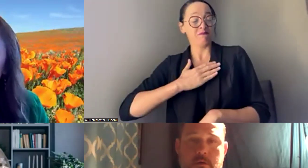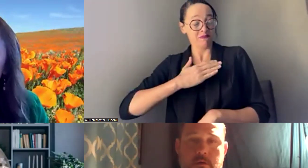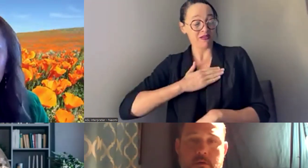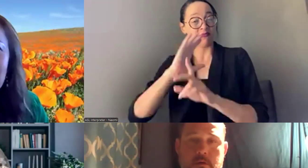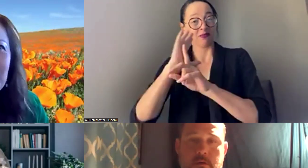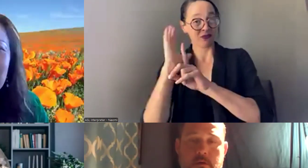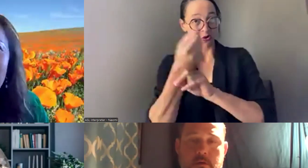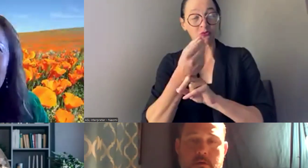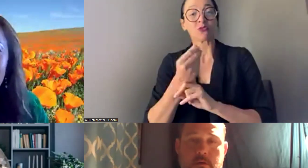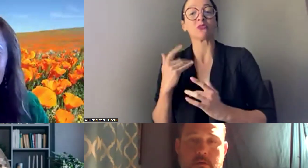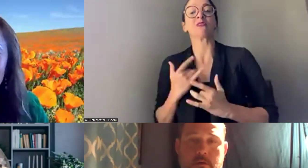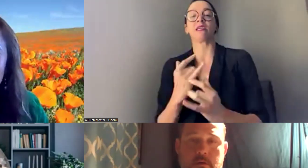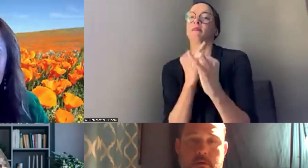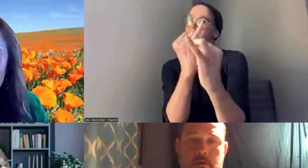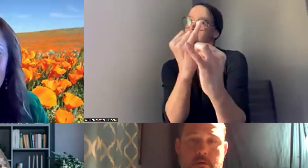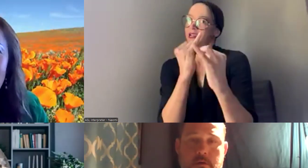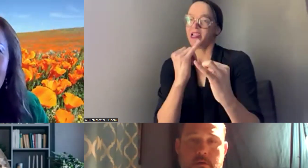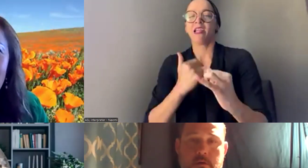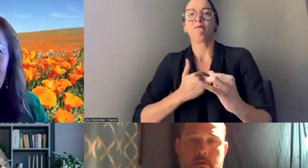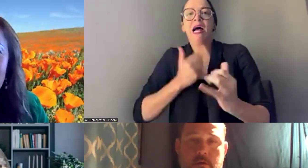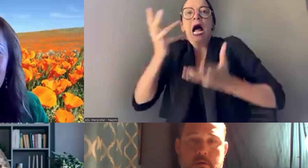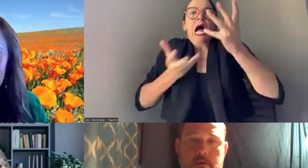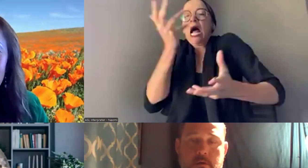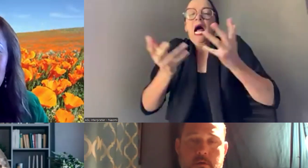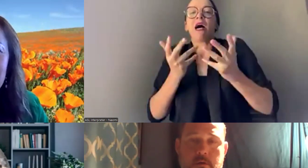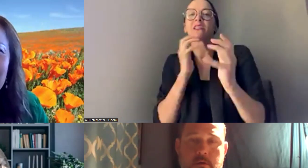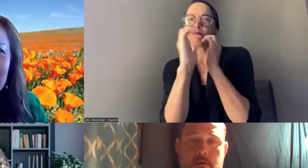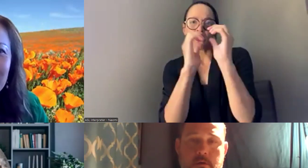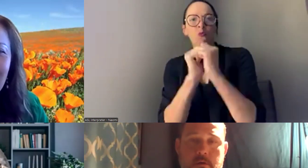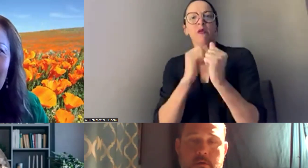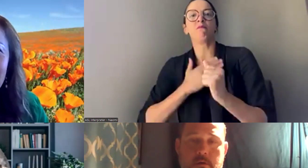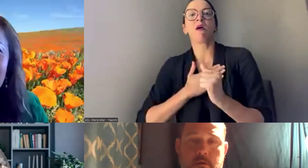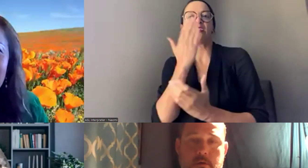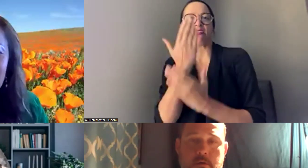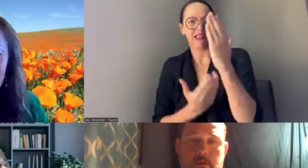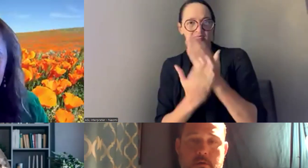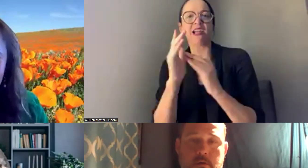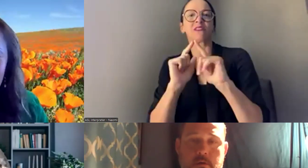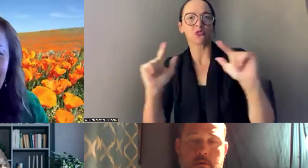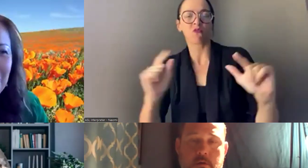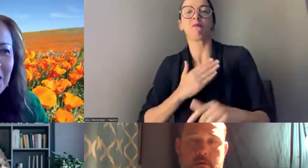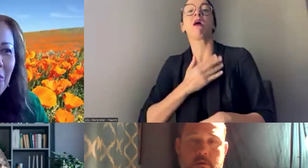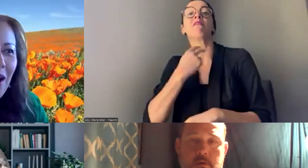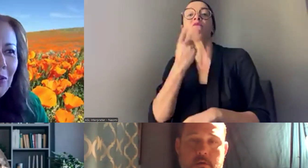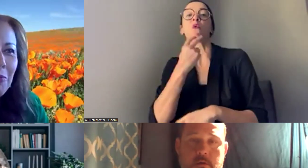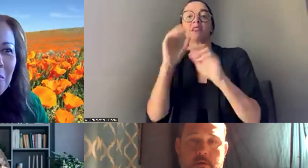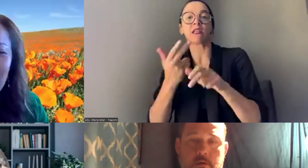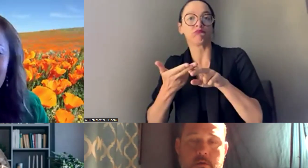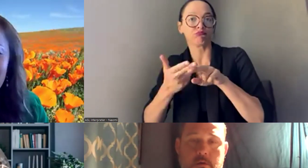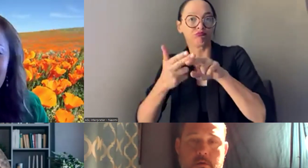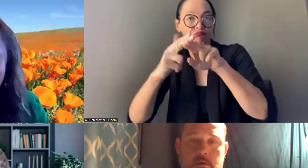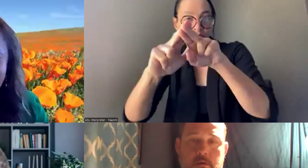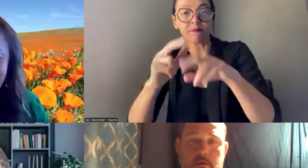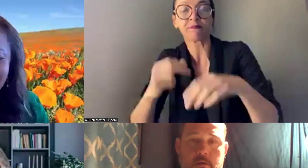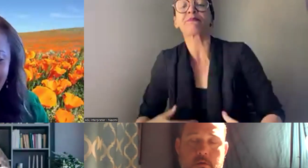worked with a group of African American influential leaders in the development of a mental health